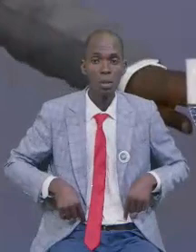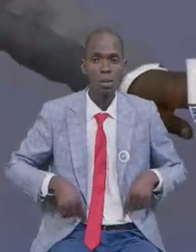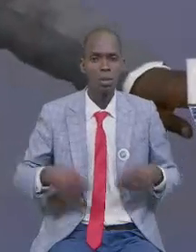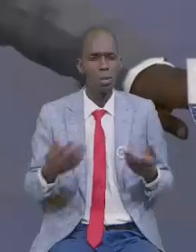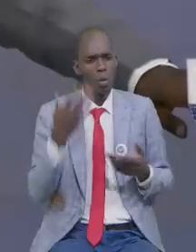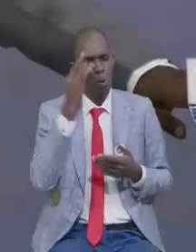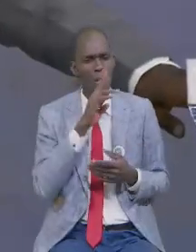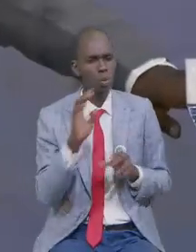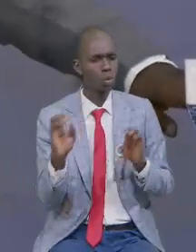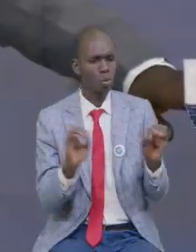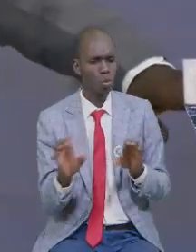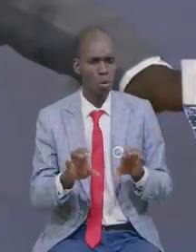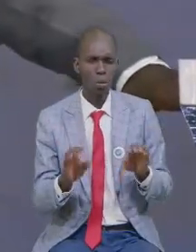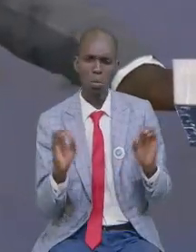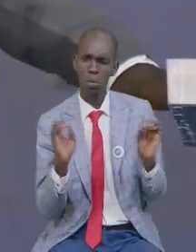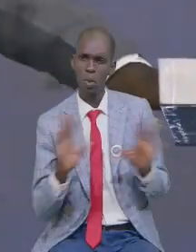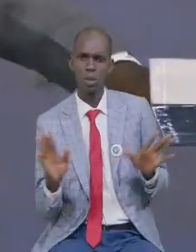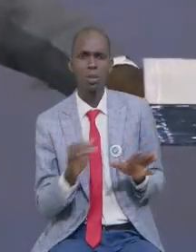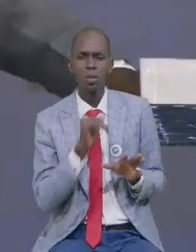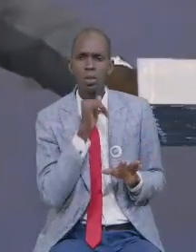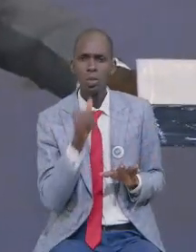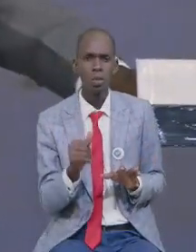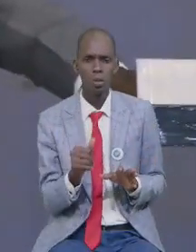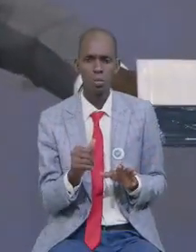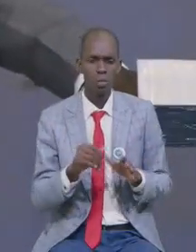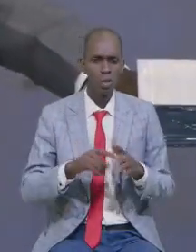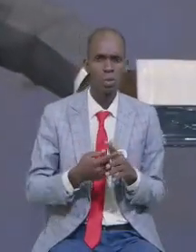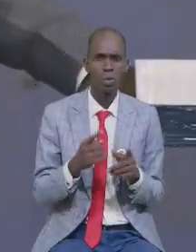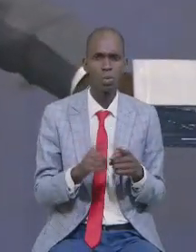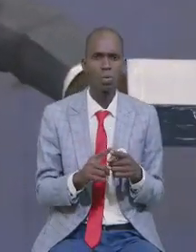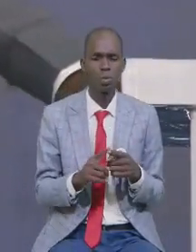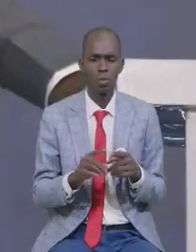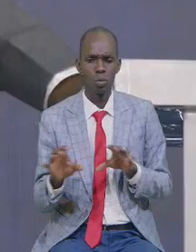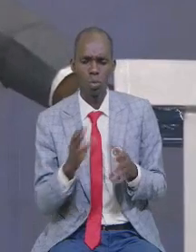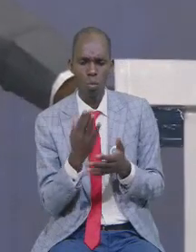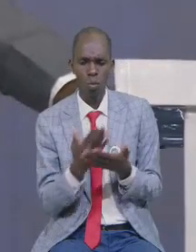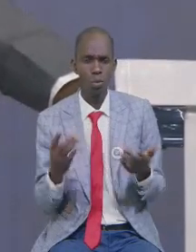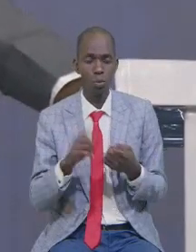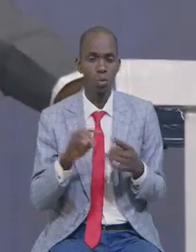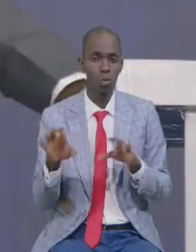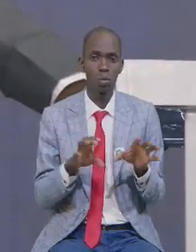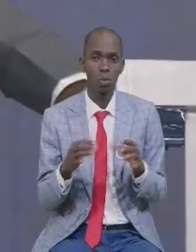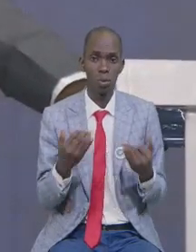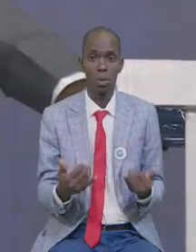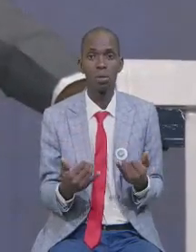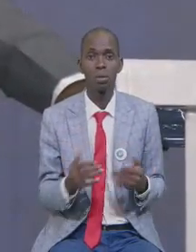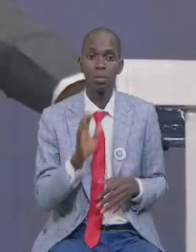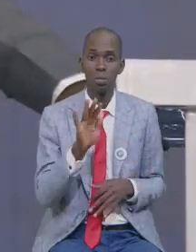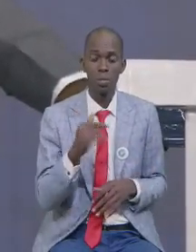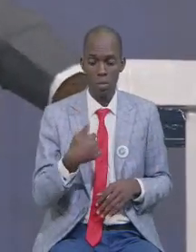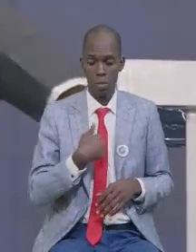And you are not about doing what you ought to be doing up to this 11th hour. I have